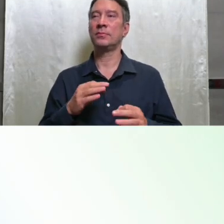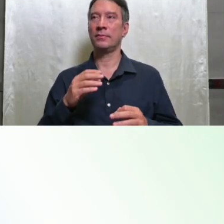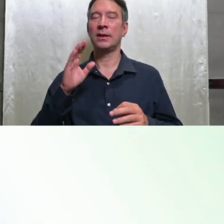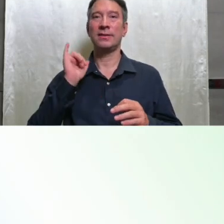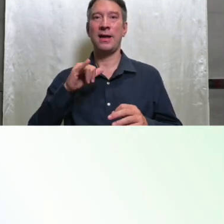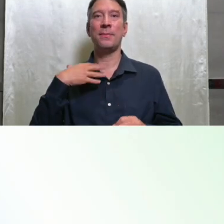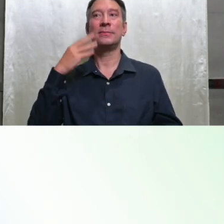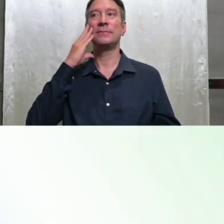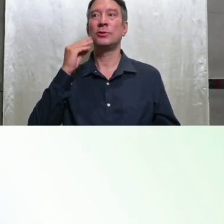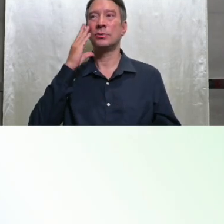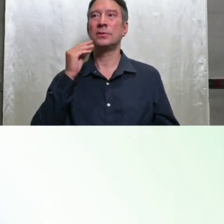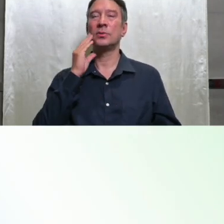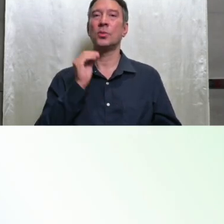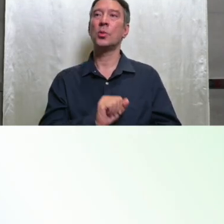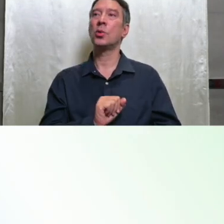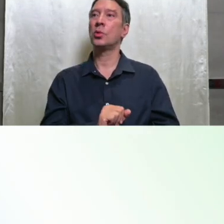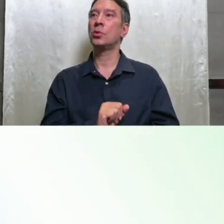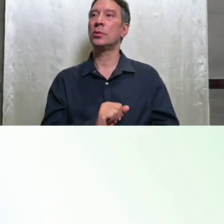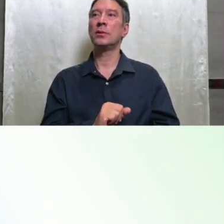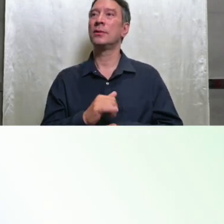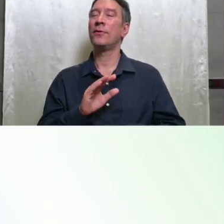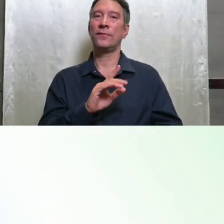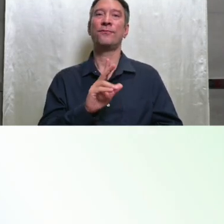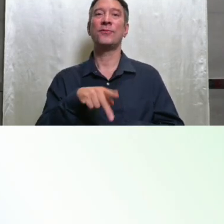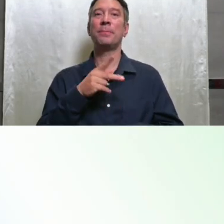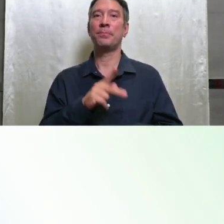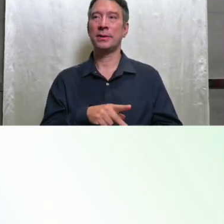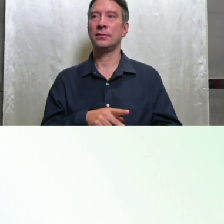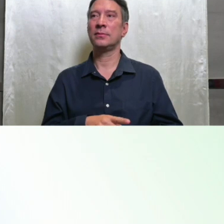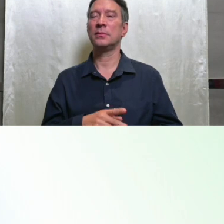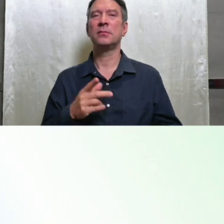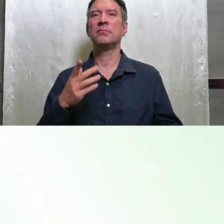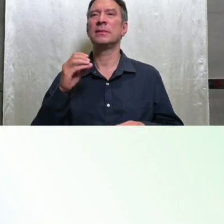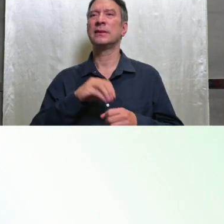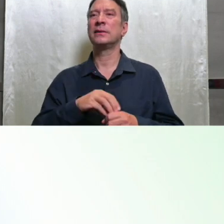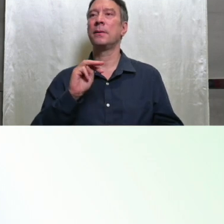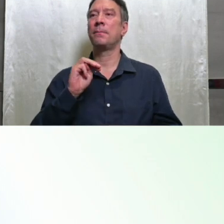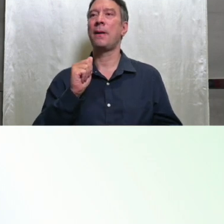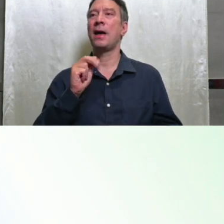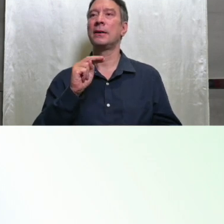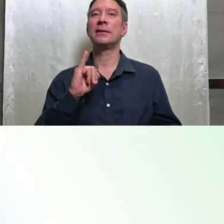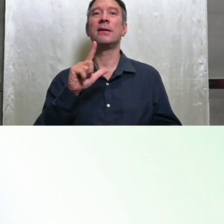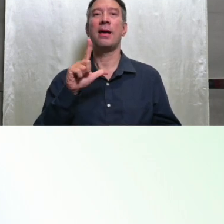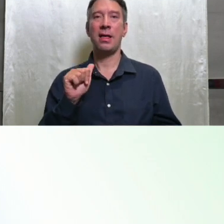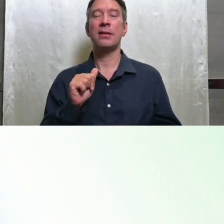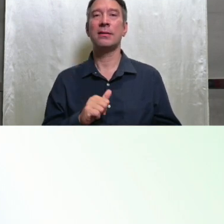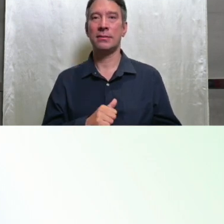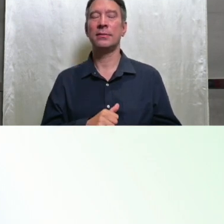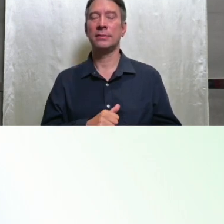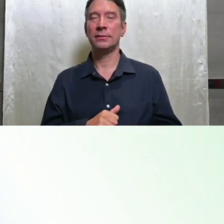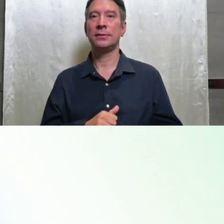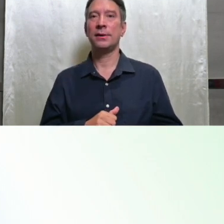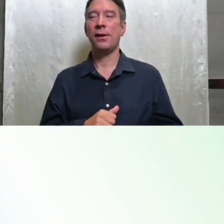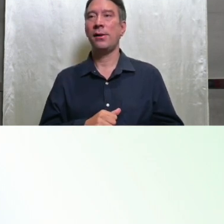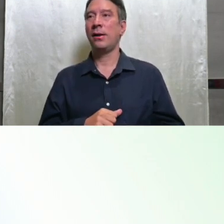am based in Manila. So as mentioned, IBM, the global technological company, has